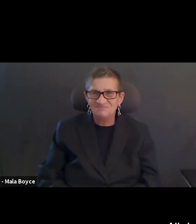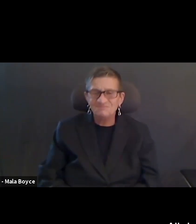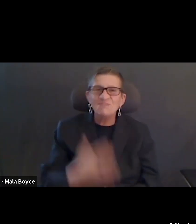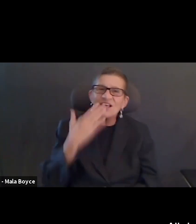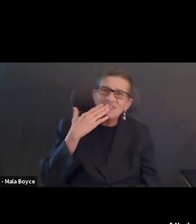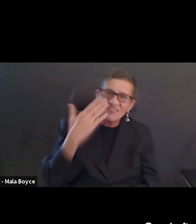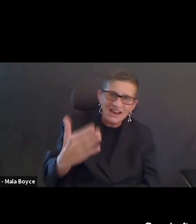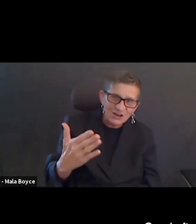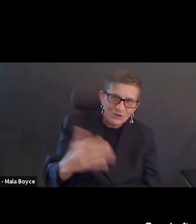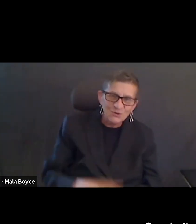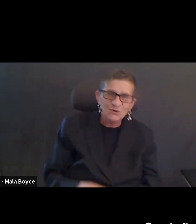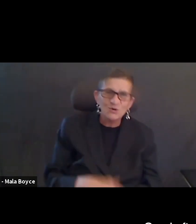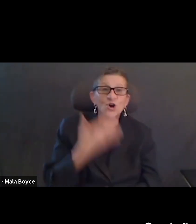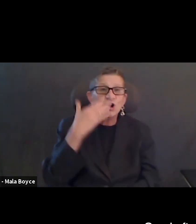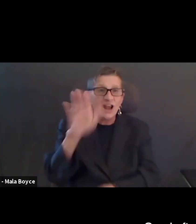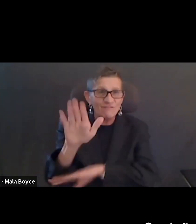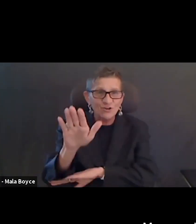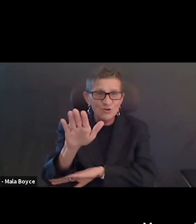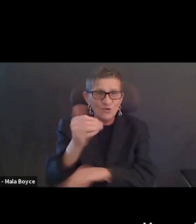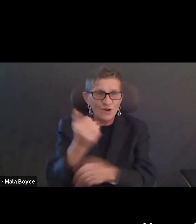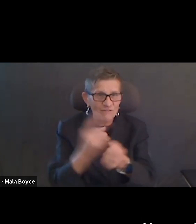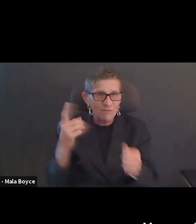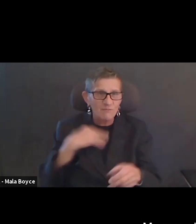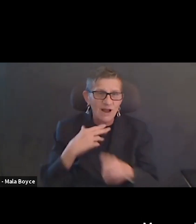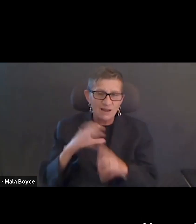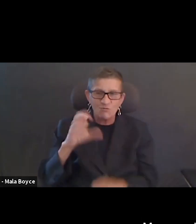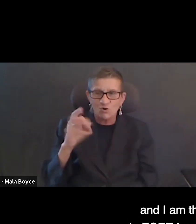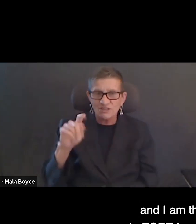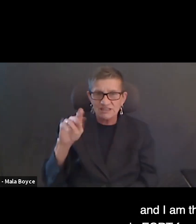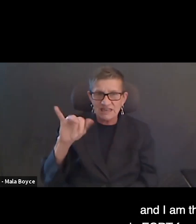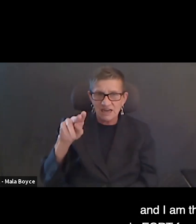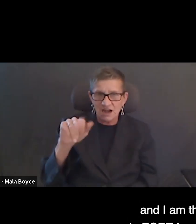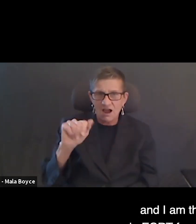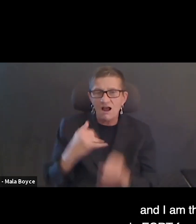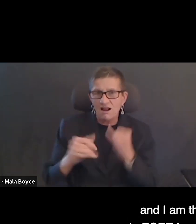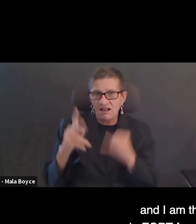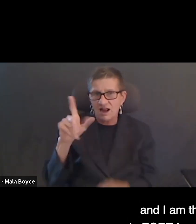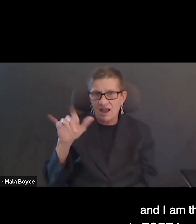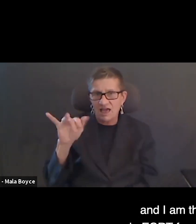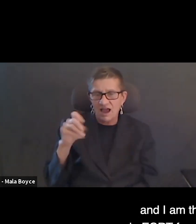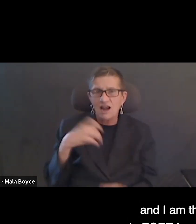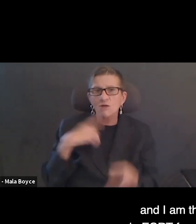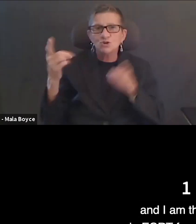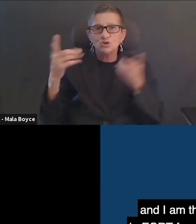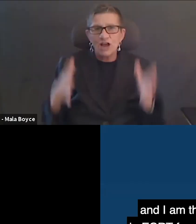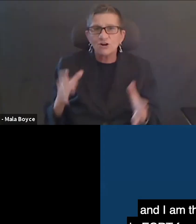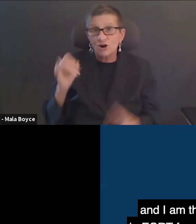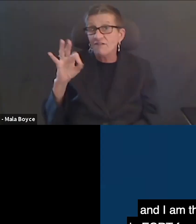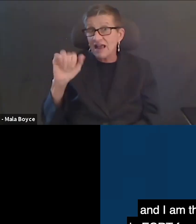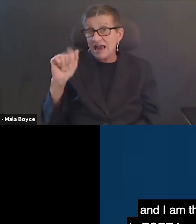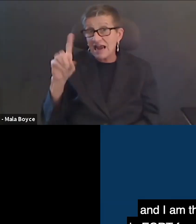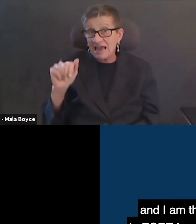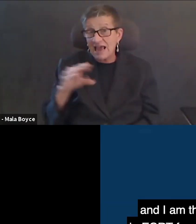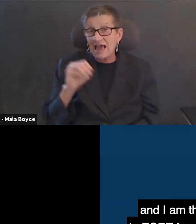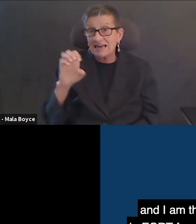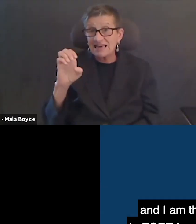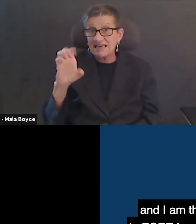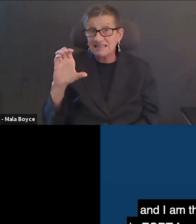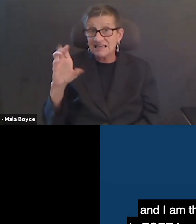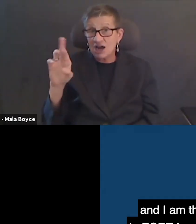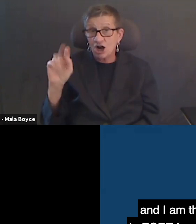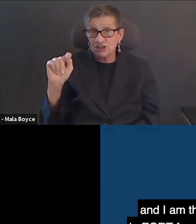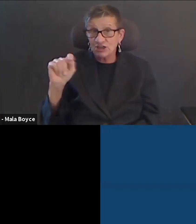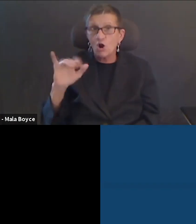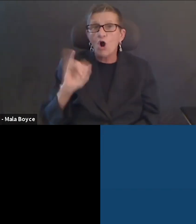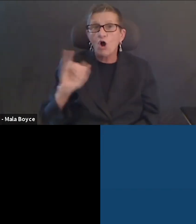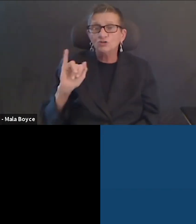Thank you. Good afternoon, everyone. My name is Christina Klein, and I am the Director of ADA and ECRT, formerly known